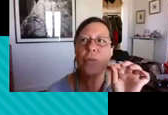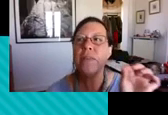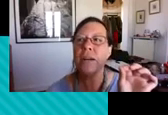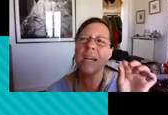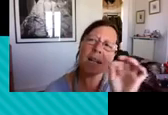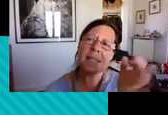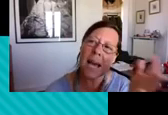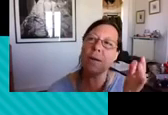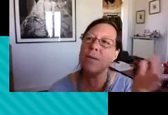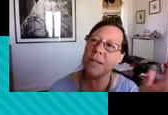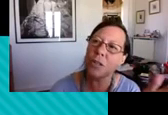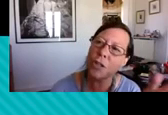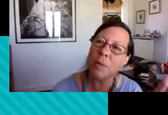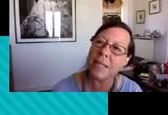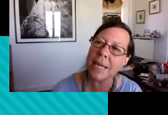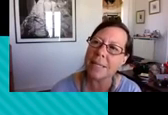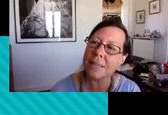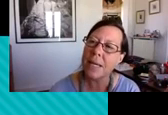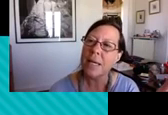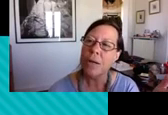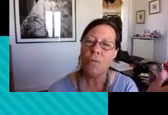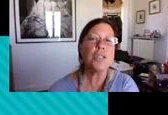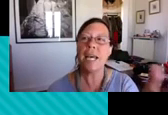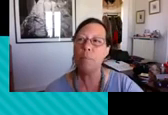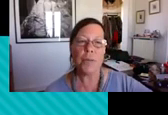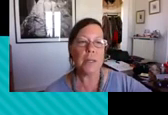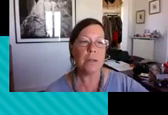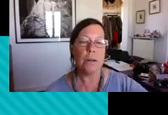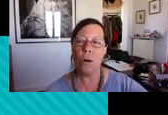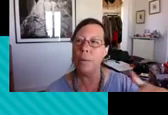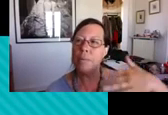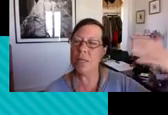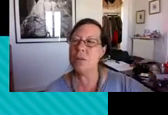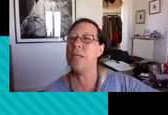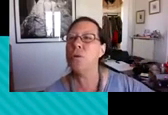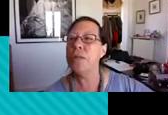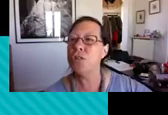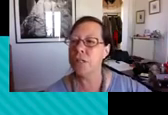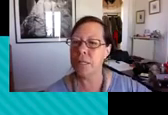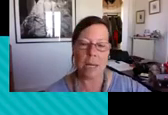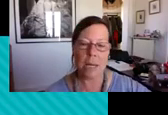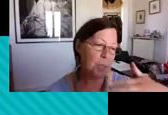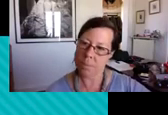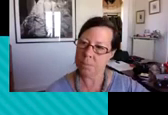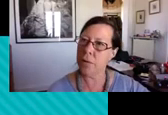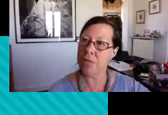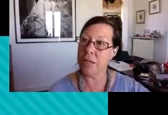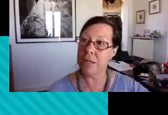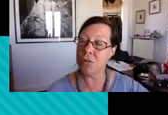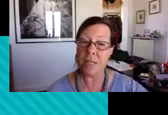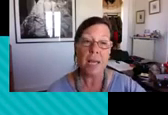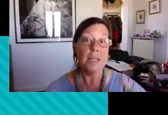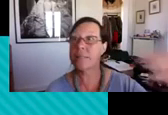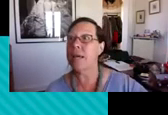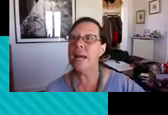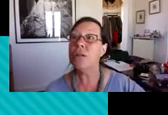truth in there. Kind of sounds like it could be the case. For example, in Indonesia and also other African